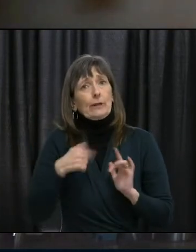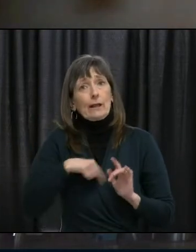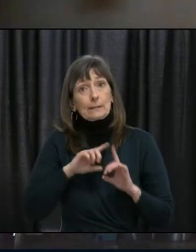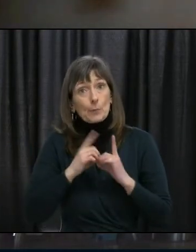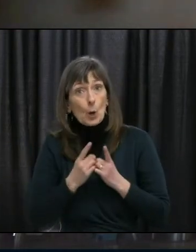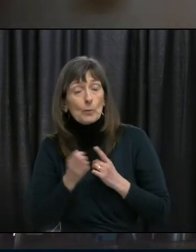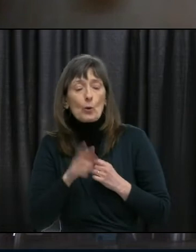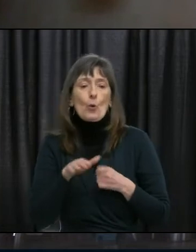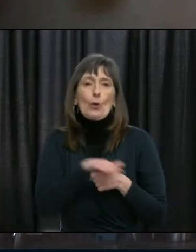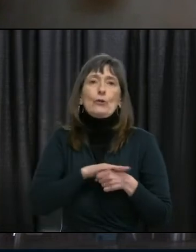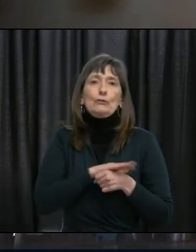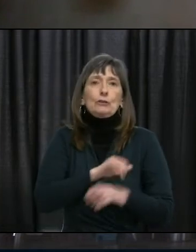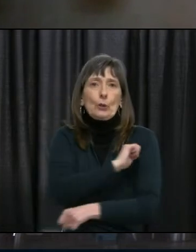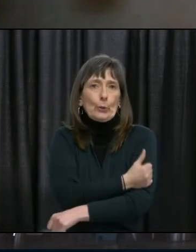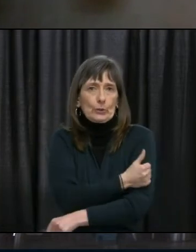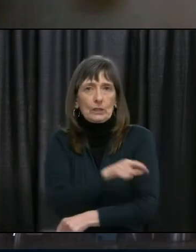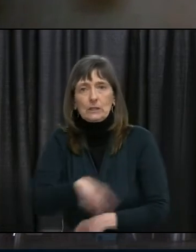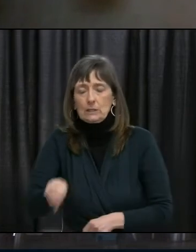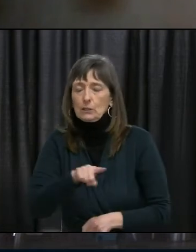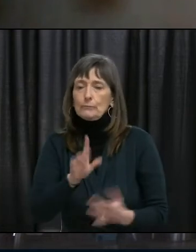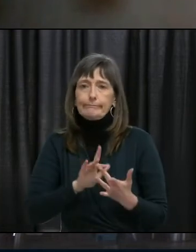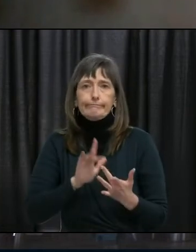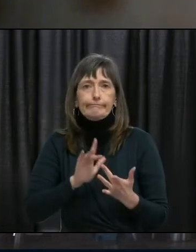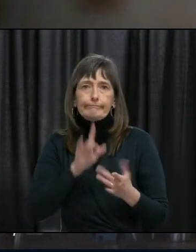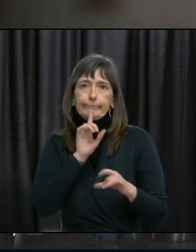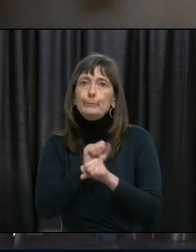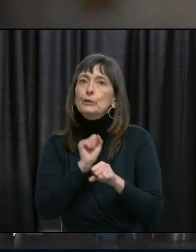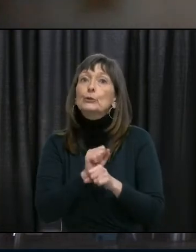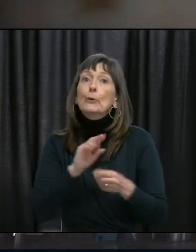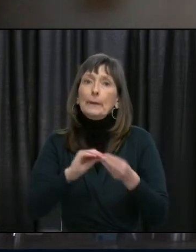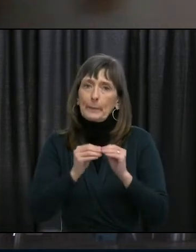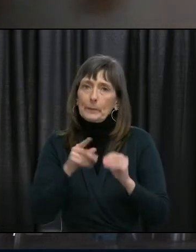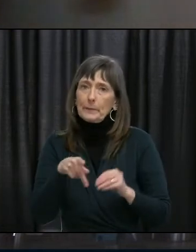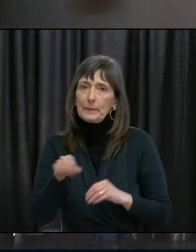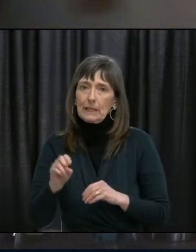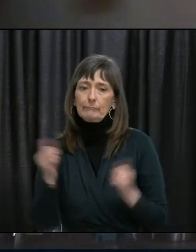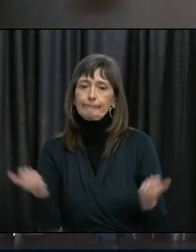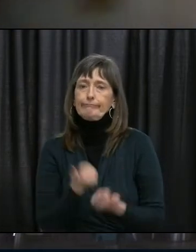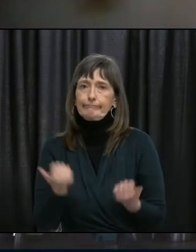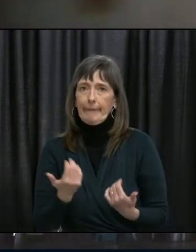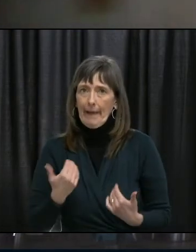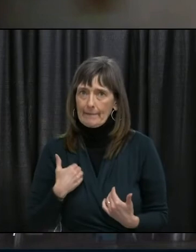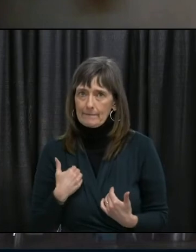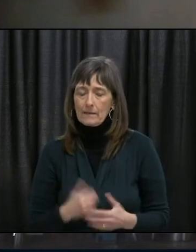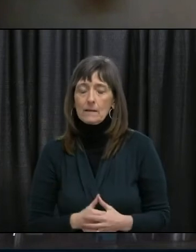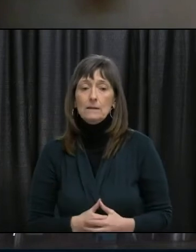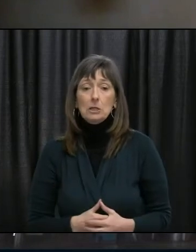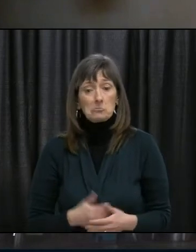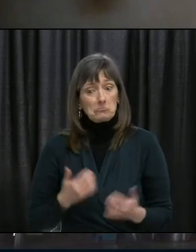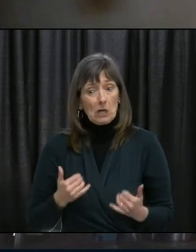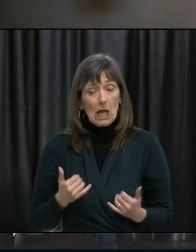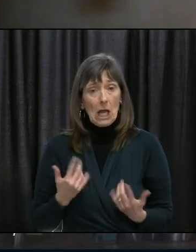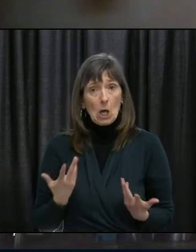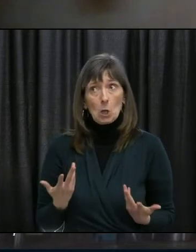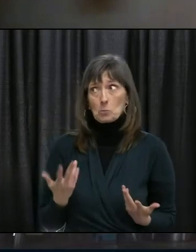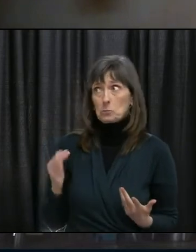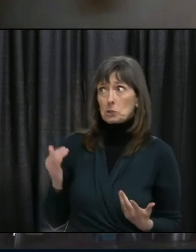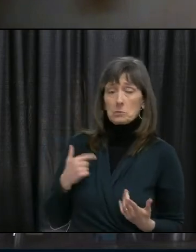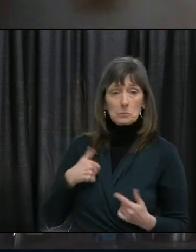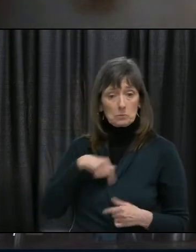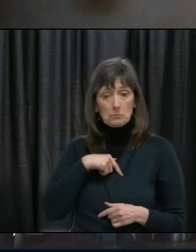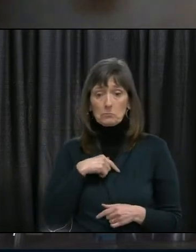regional director of paramedicine to ensure that their supply needs are met. At the moment, my understanding is we will be able to